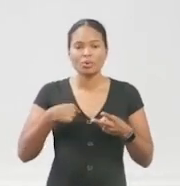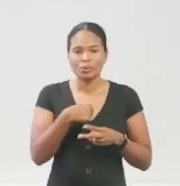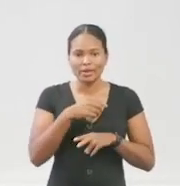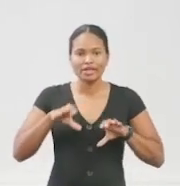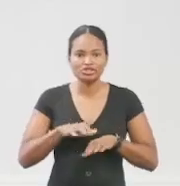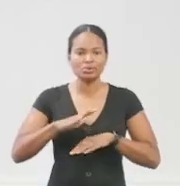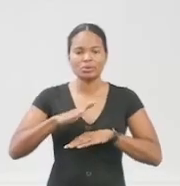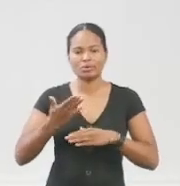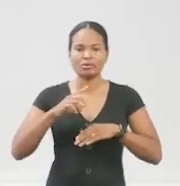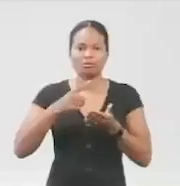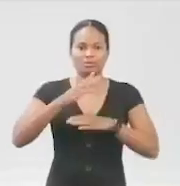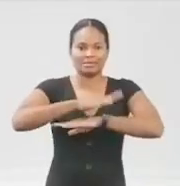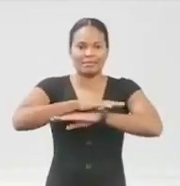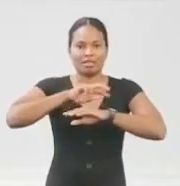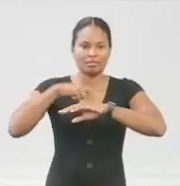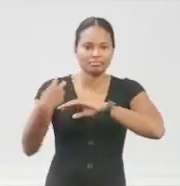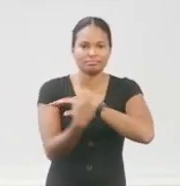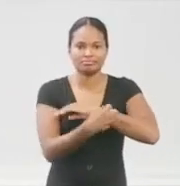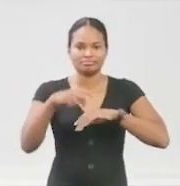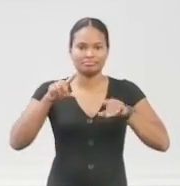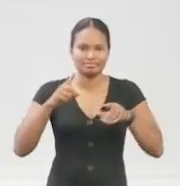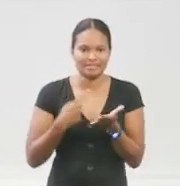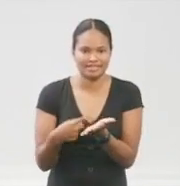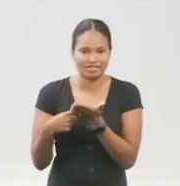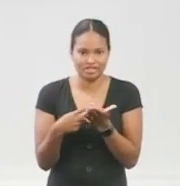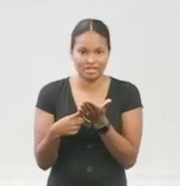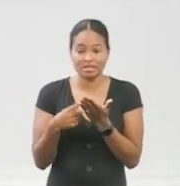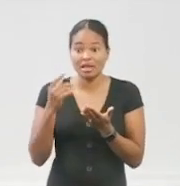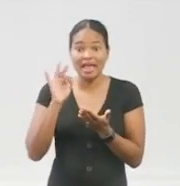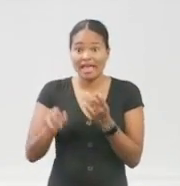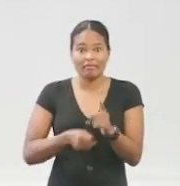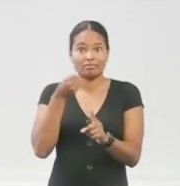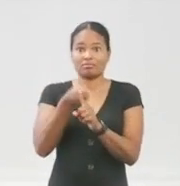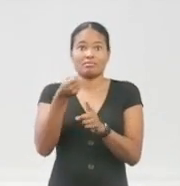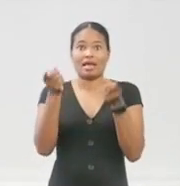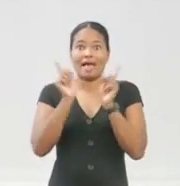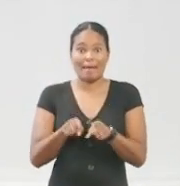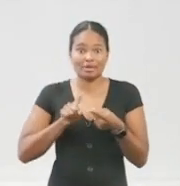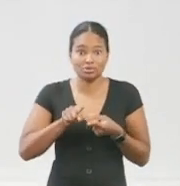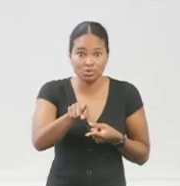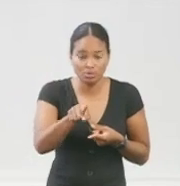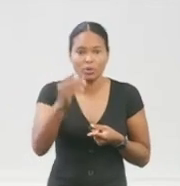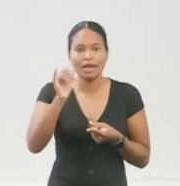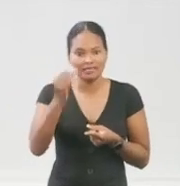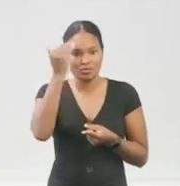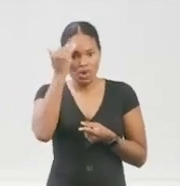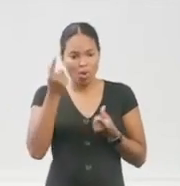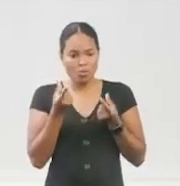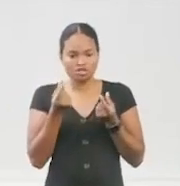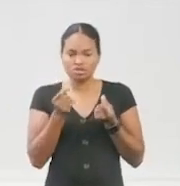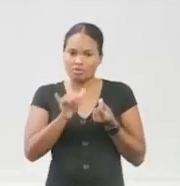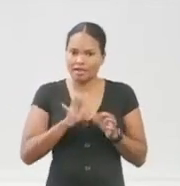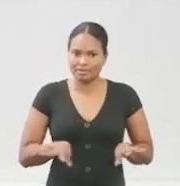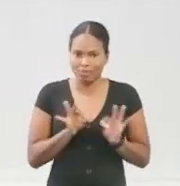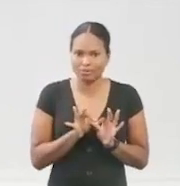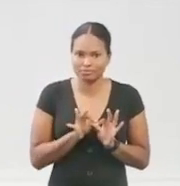exercises, because having an incident response playbook in the event of you running into one of these situations, knowing what to do is very important, and who does what, when,